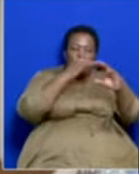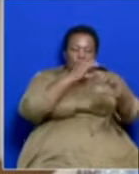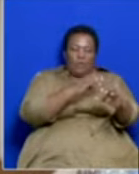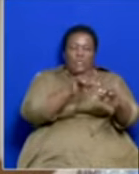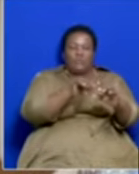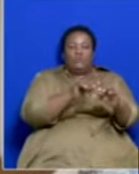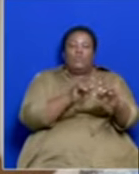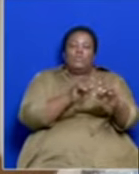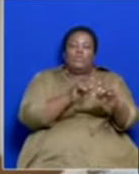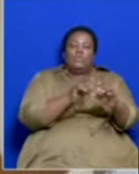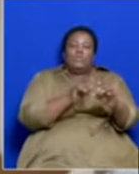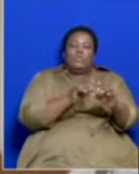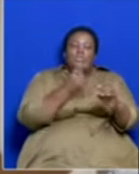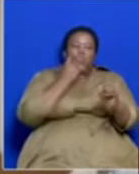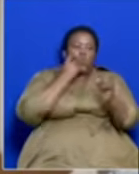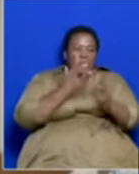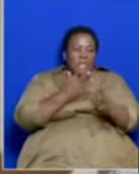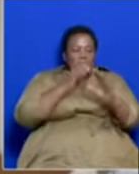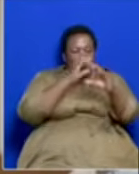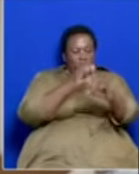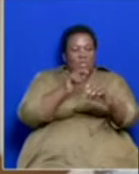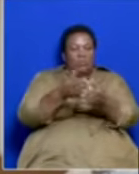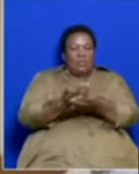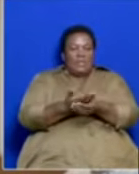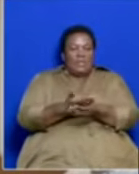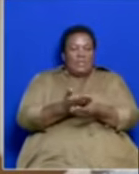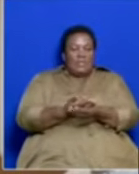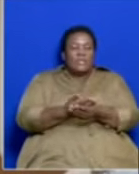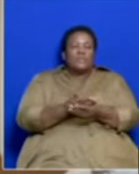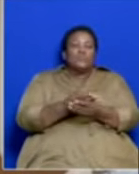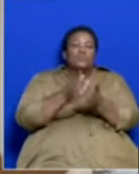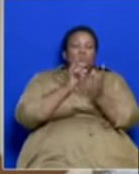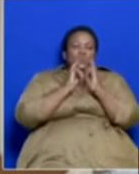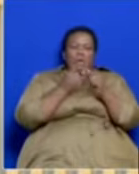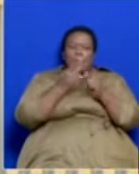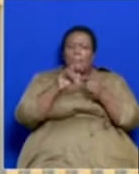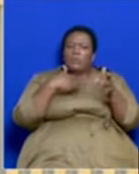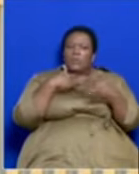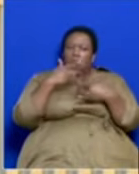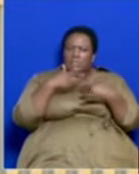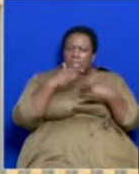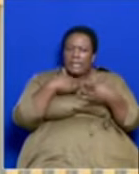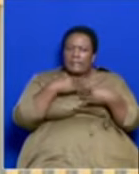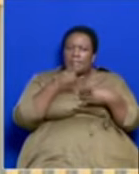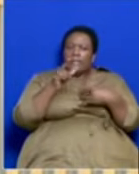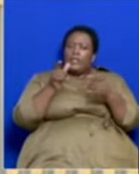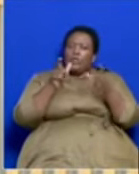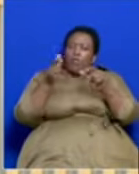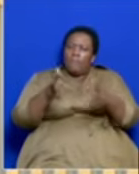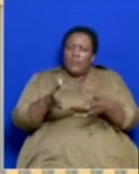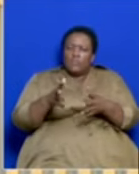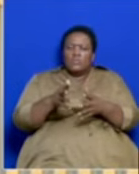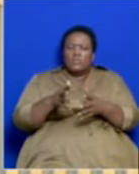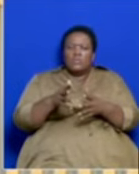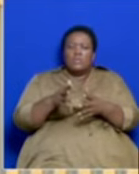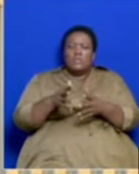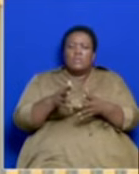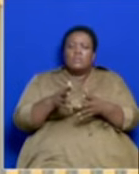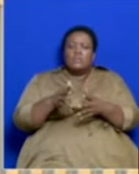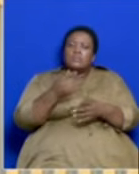to address the very concern that the commissioners raise, that why could disciplinary processes not